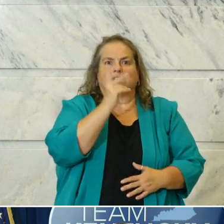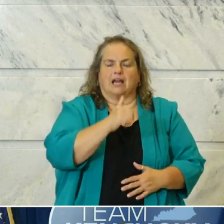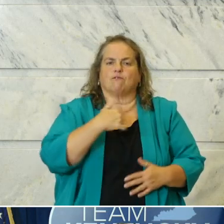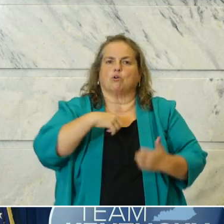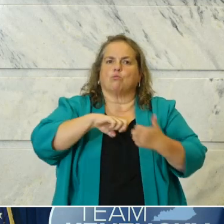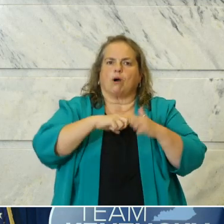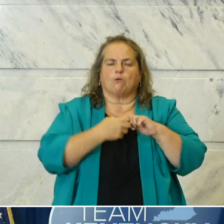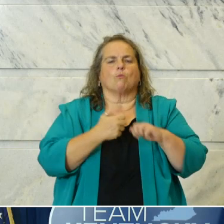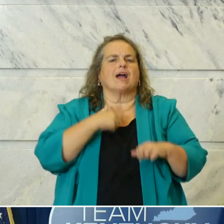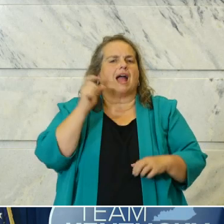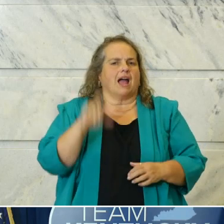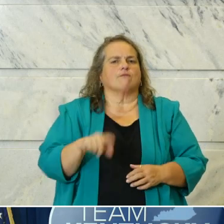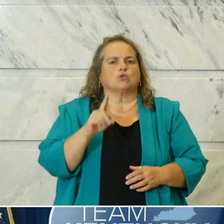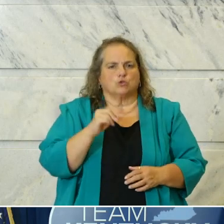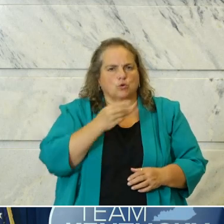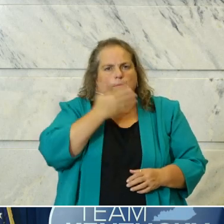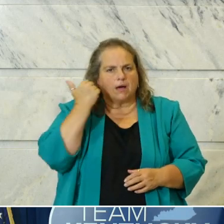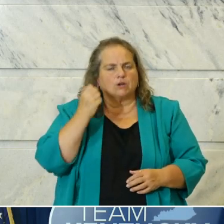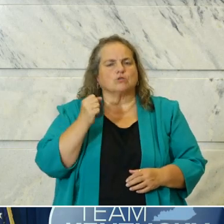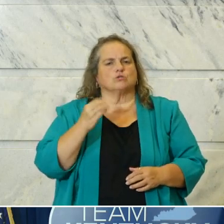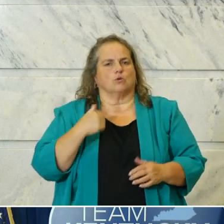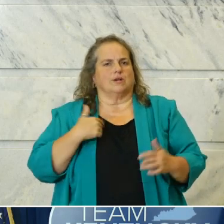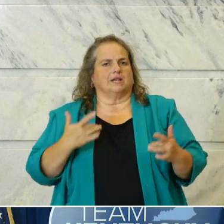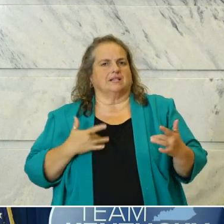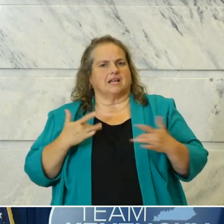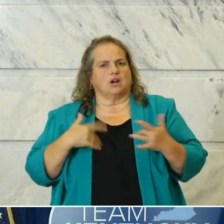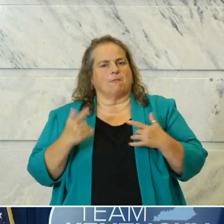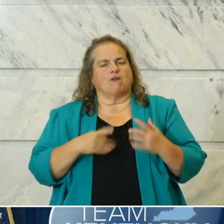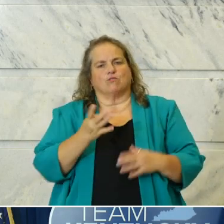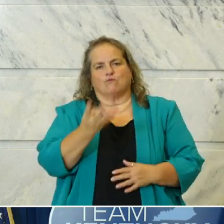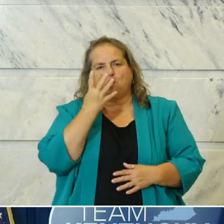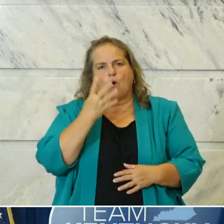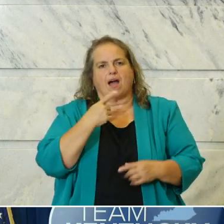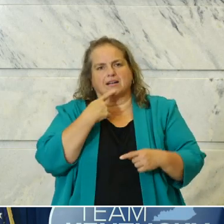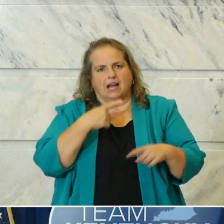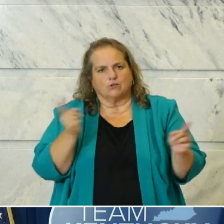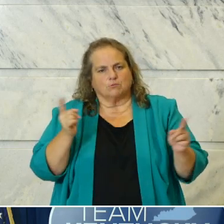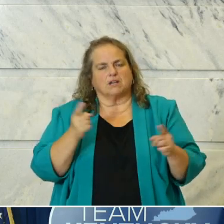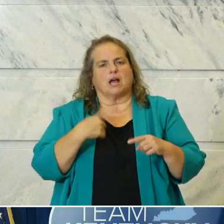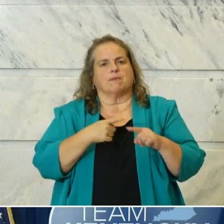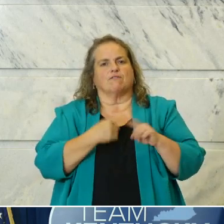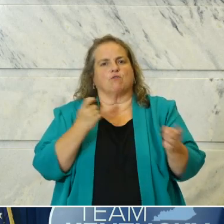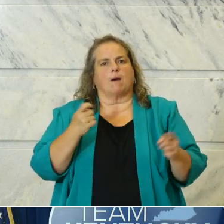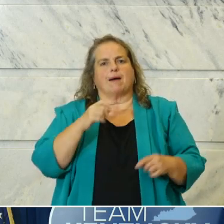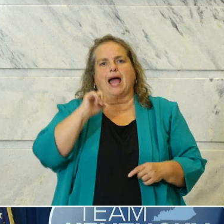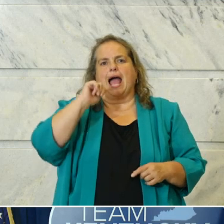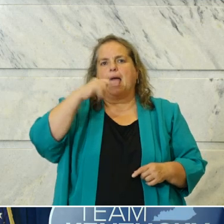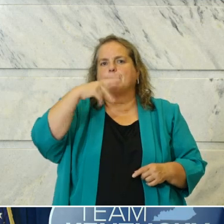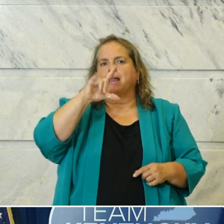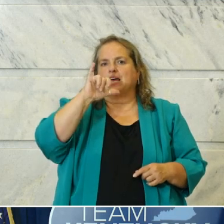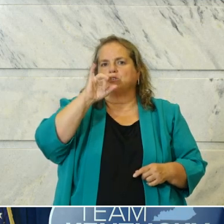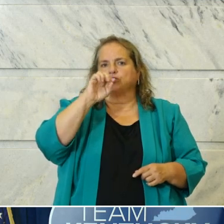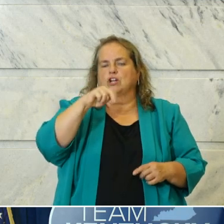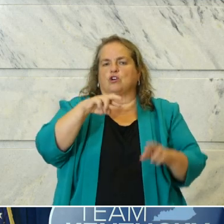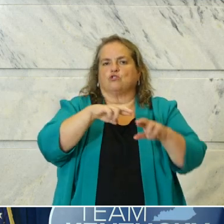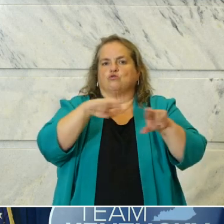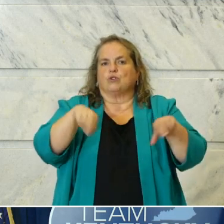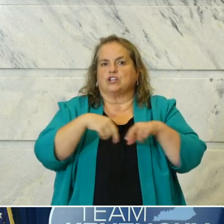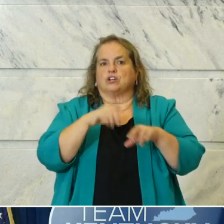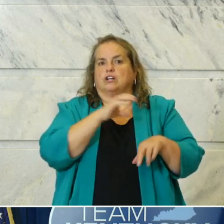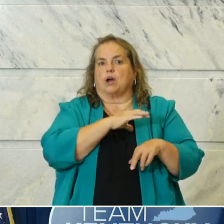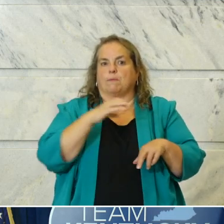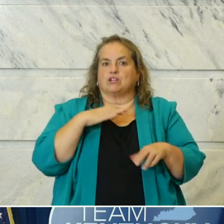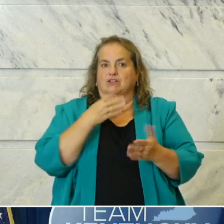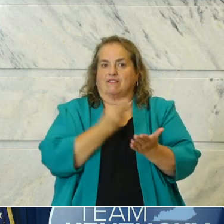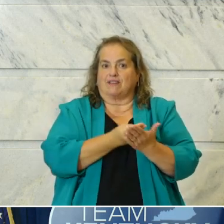better. And so we were really excited about 4 announcements coming from the Appalachian Regional Commission funding and the Tennessee